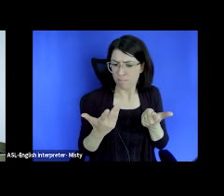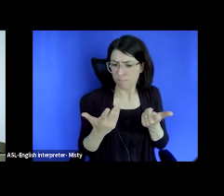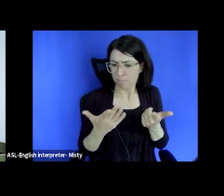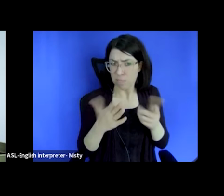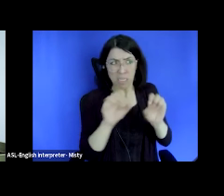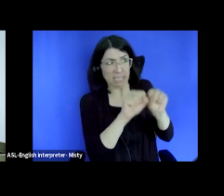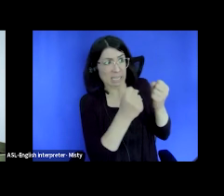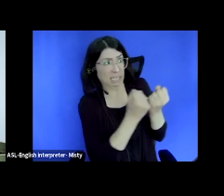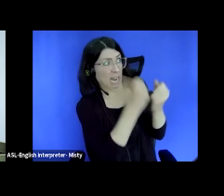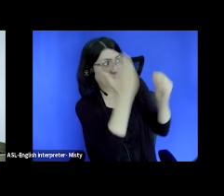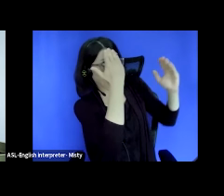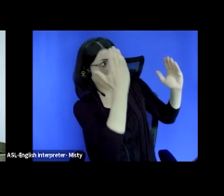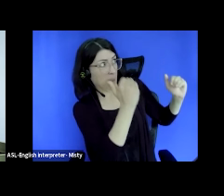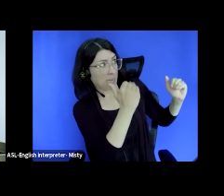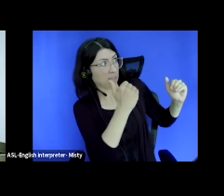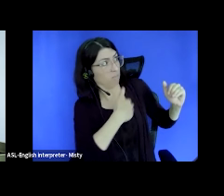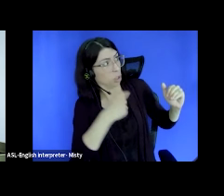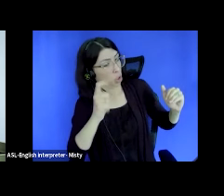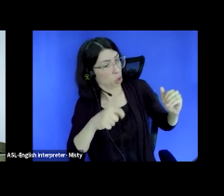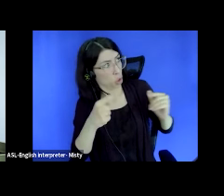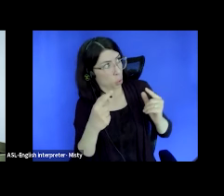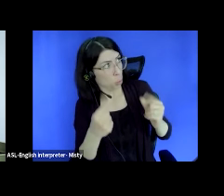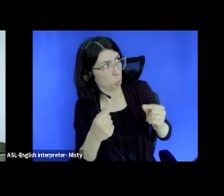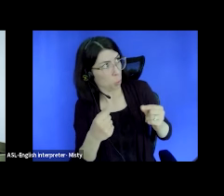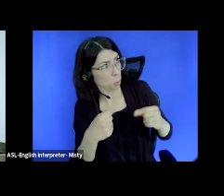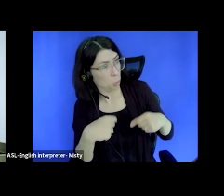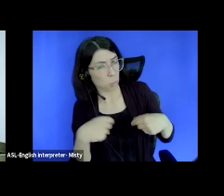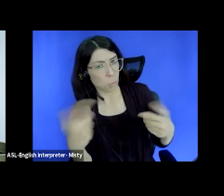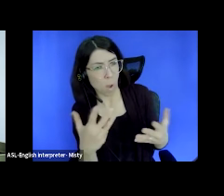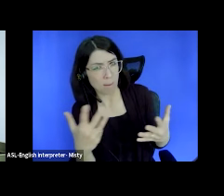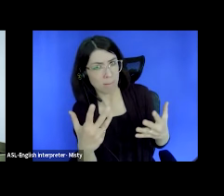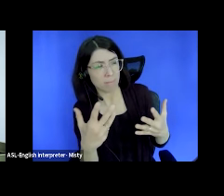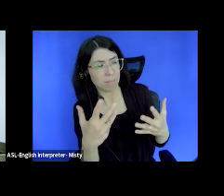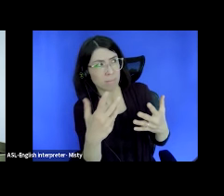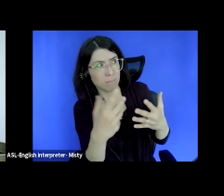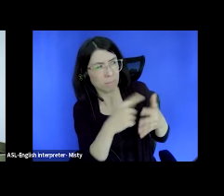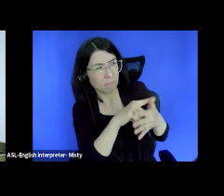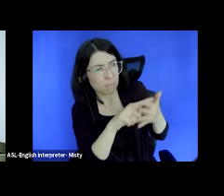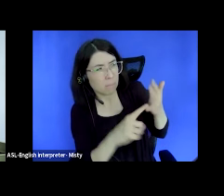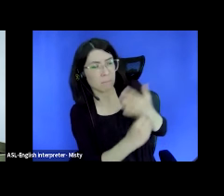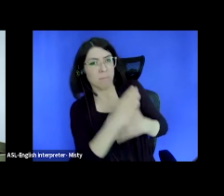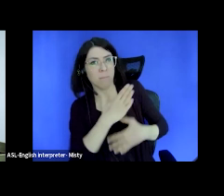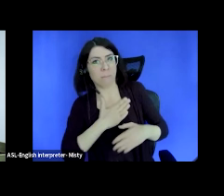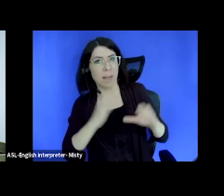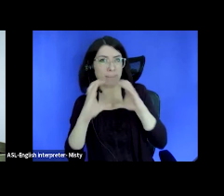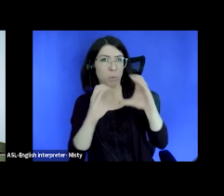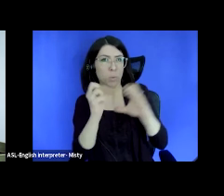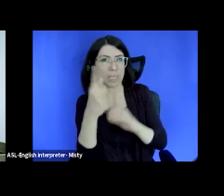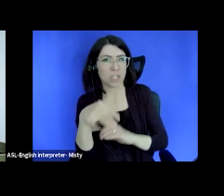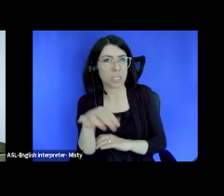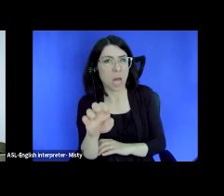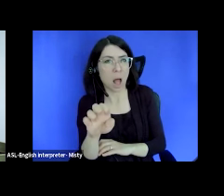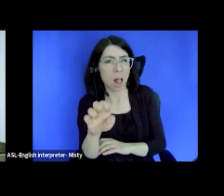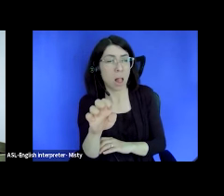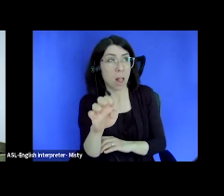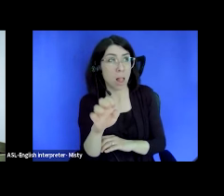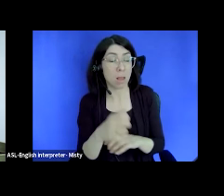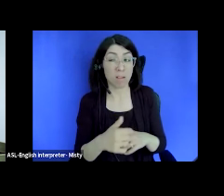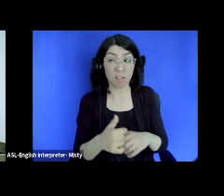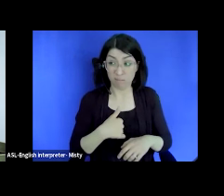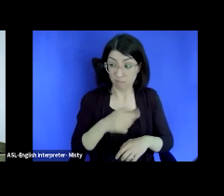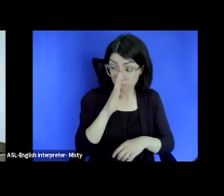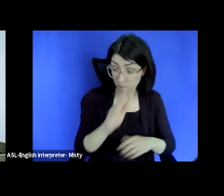me that have led up to my communication style, and that feeling of guilt about being assertive and expressing